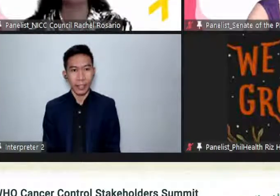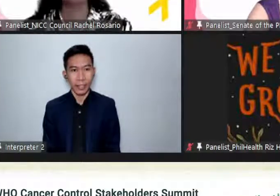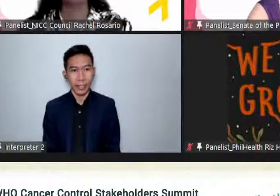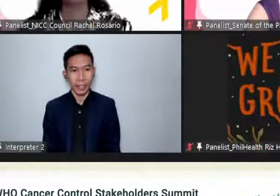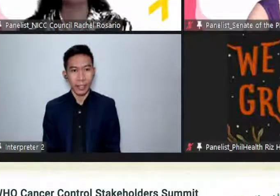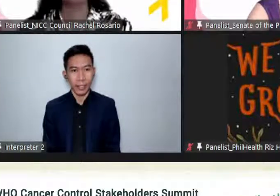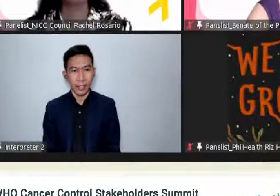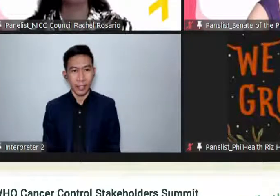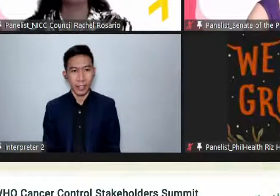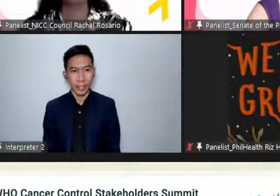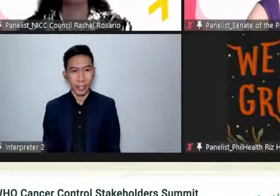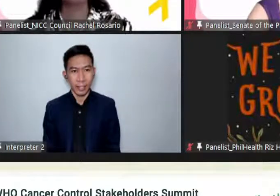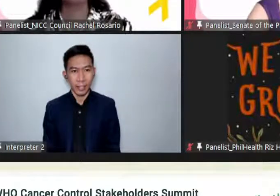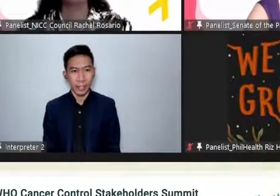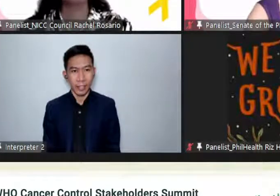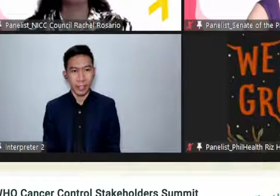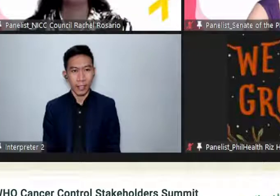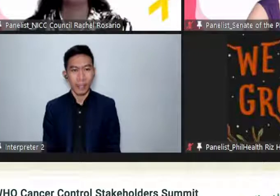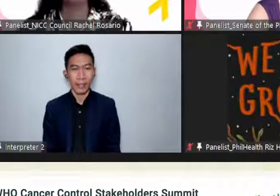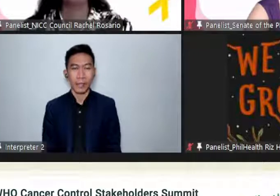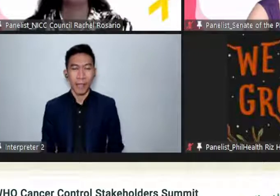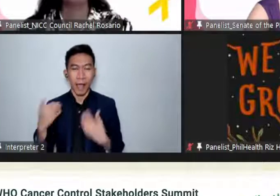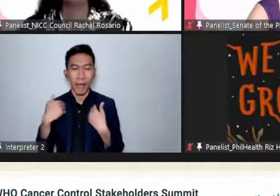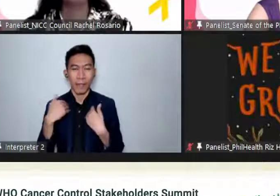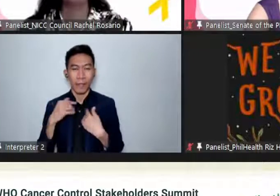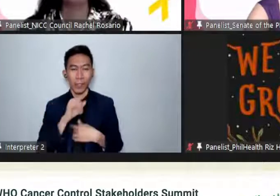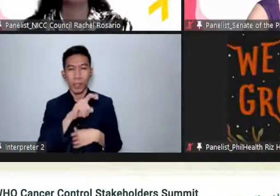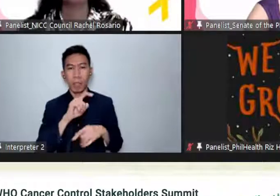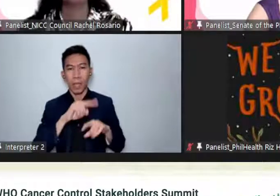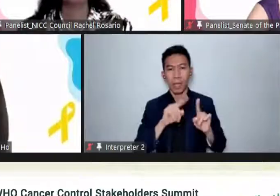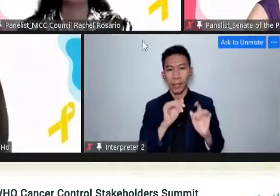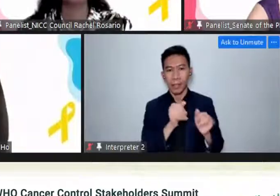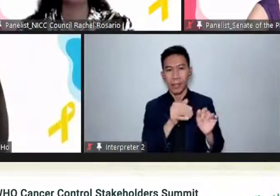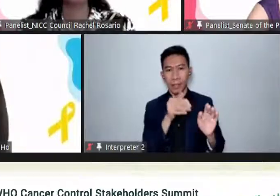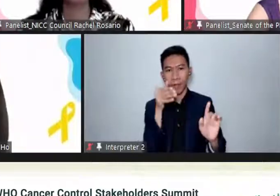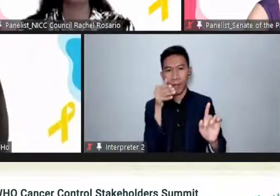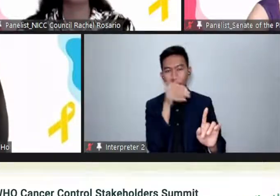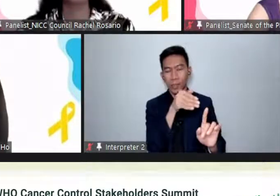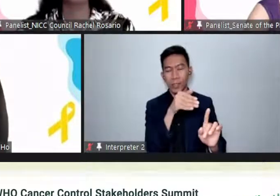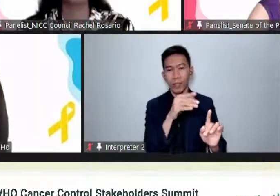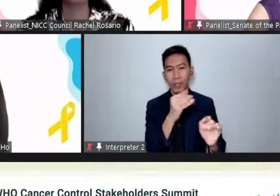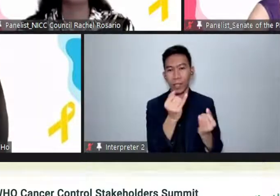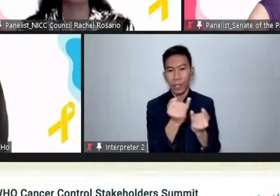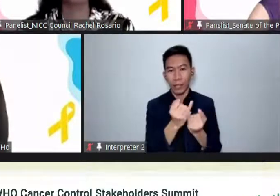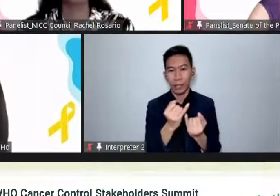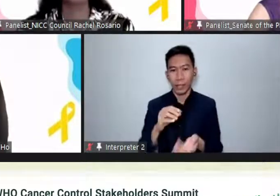there are questions later on, but also for PhilHealth. Doc Rachel, anything to add?